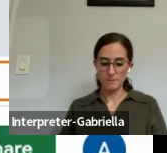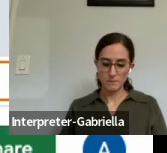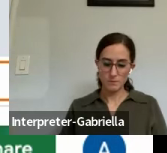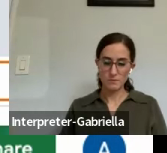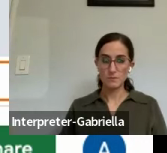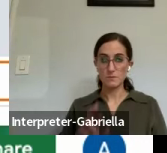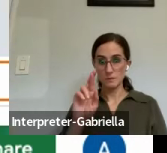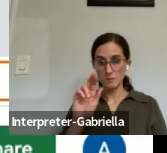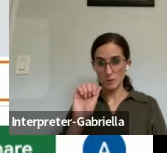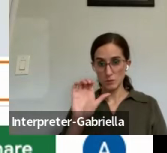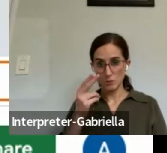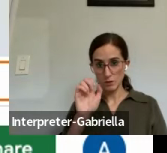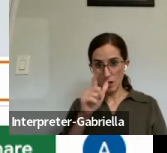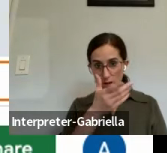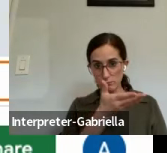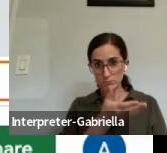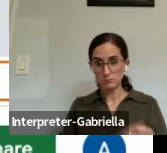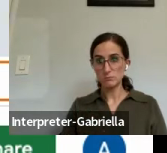Rachel. Rachel?